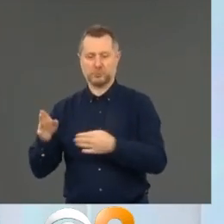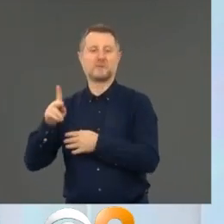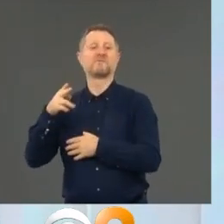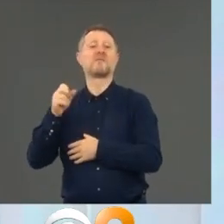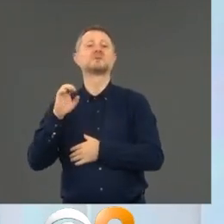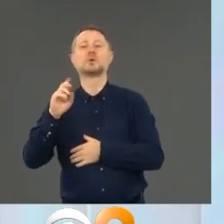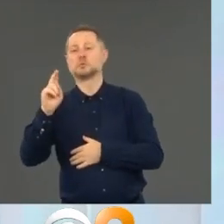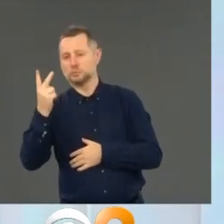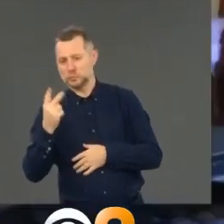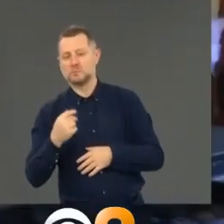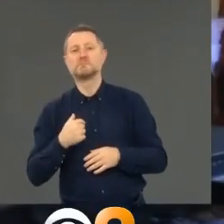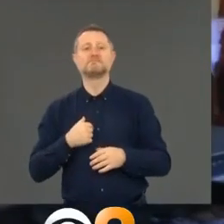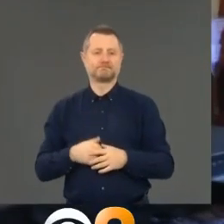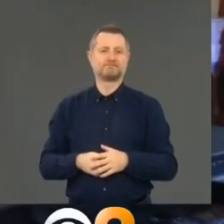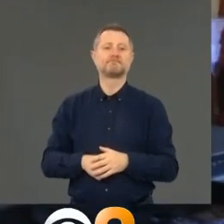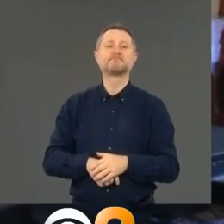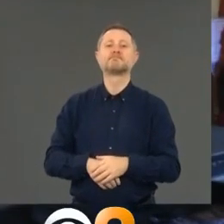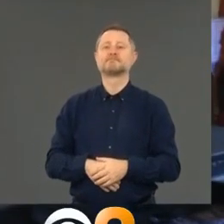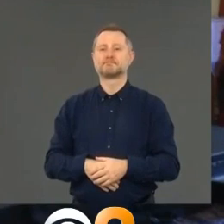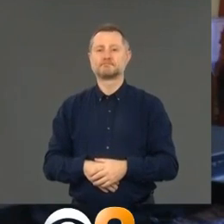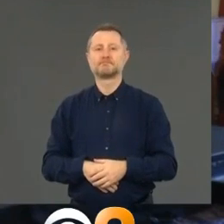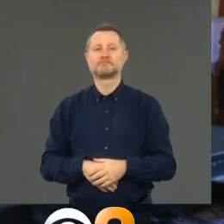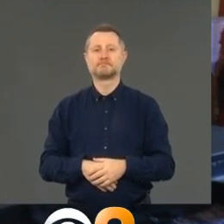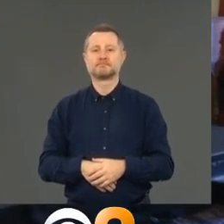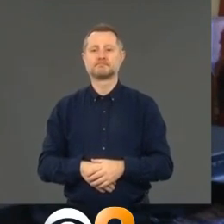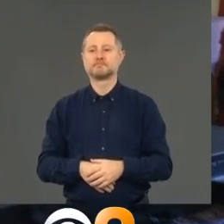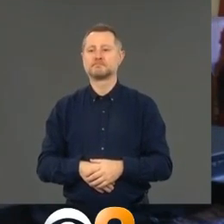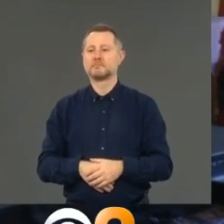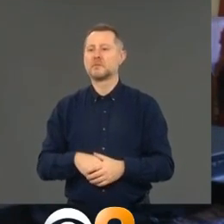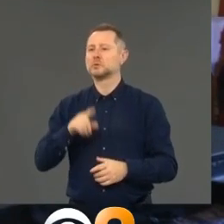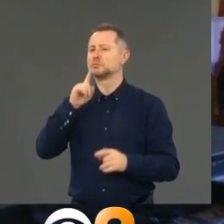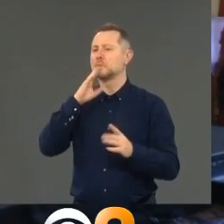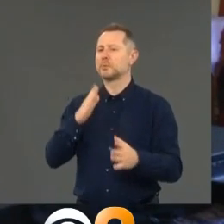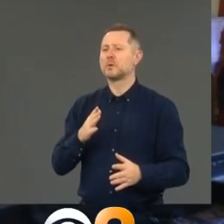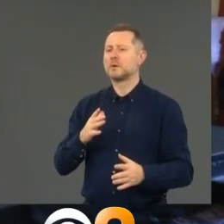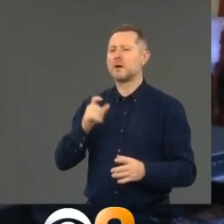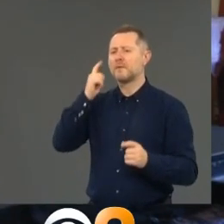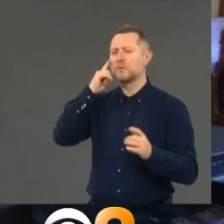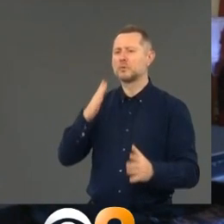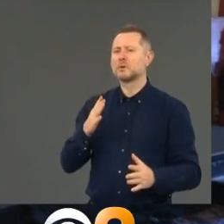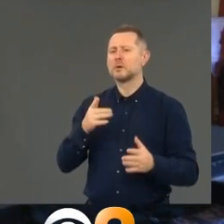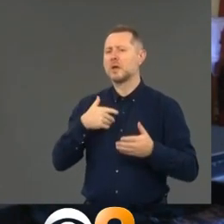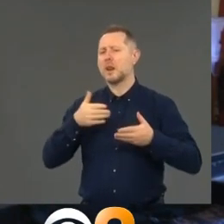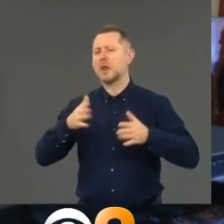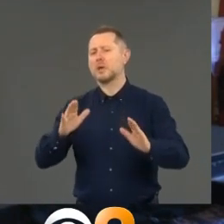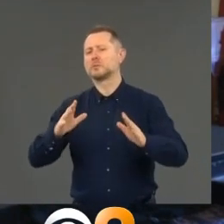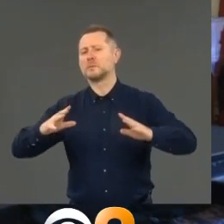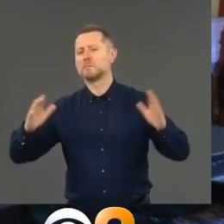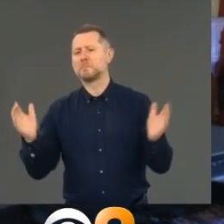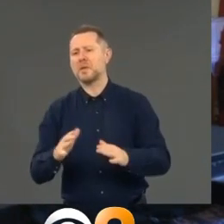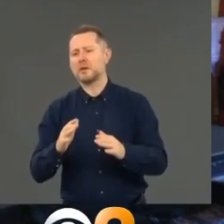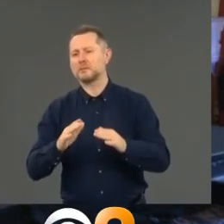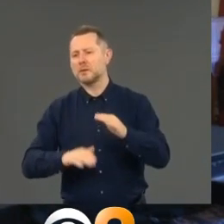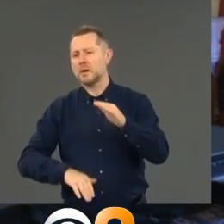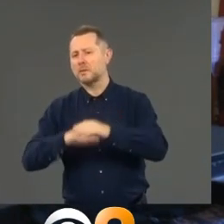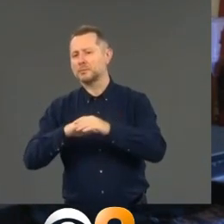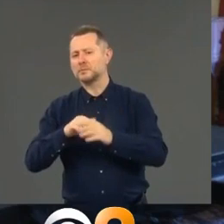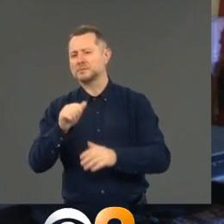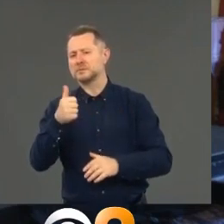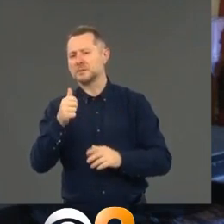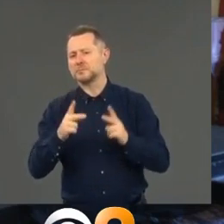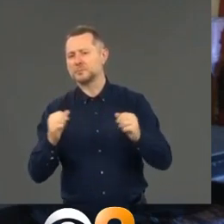region. Yesterday you signed an executive order allowing gatherings of up to 10 people. How do you think that's going to affect